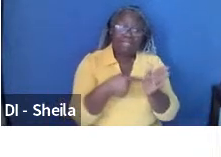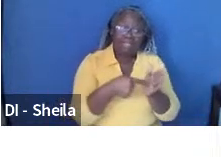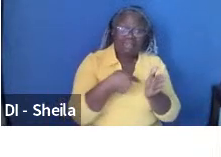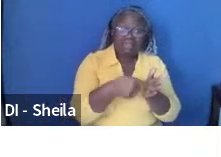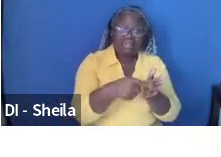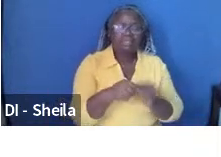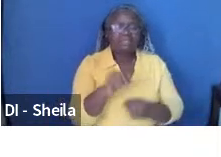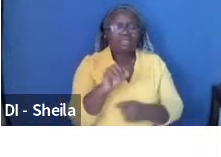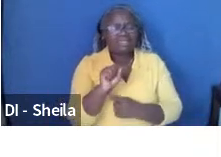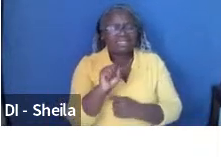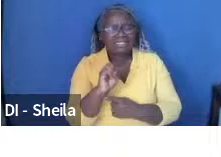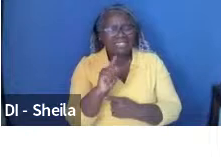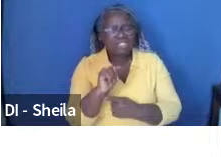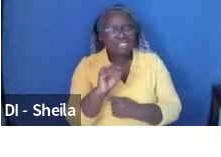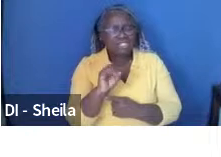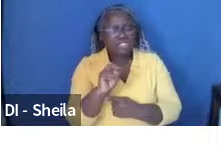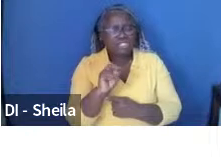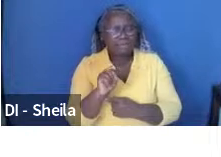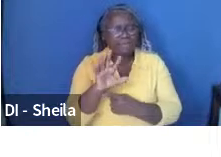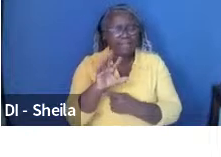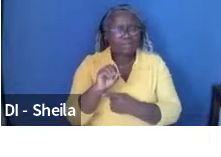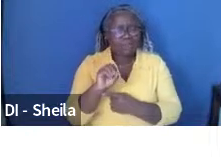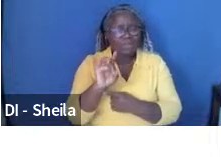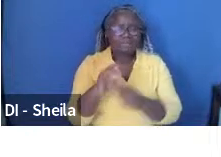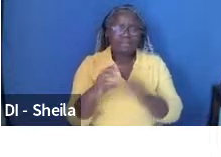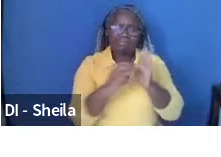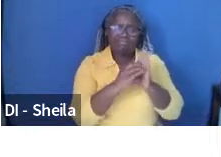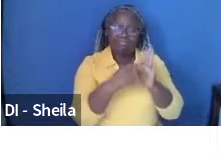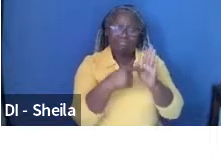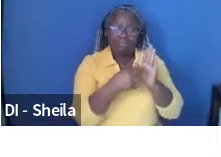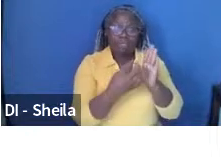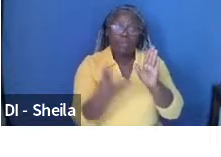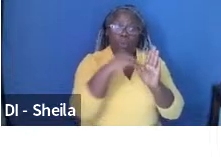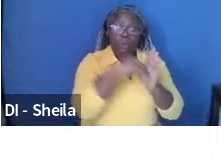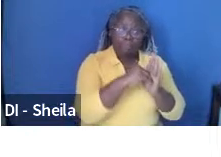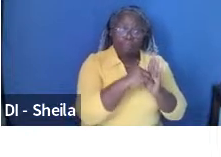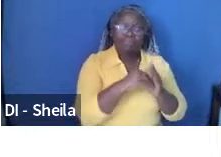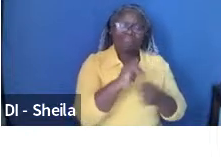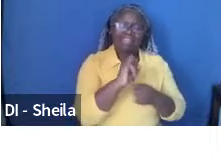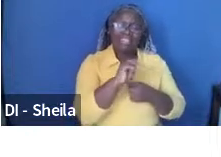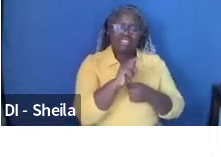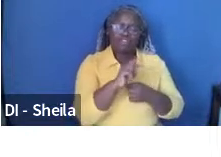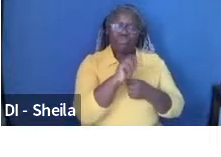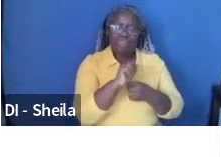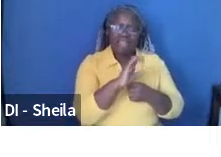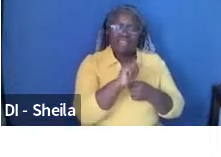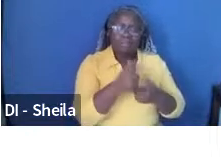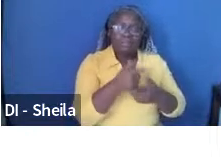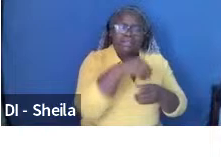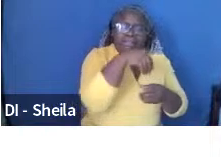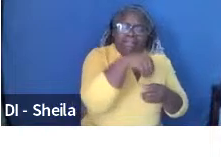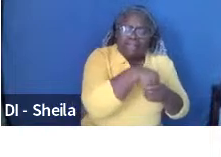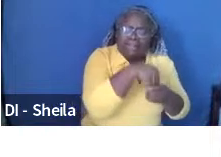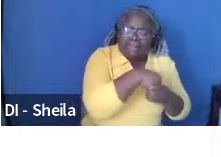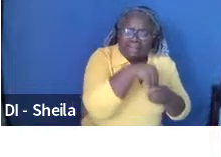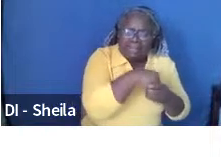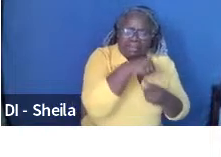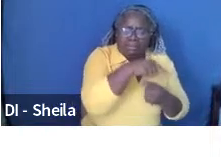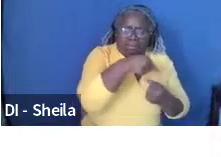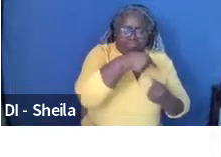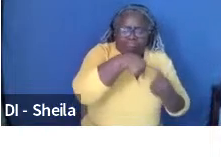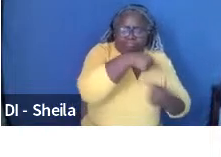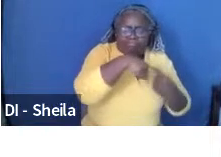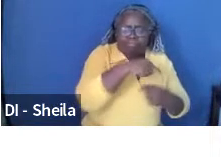web pages as well, so internal pages are accessible to employees. Next slide.